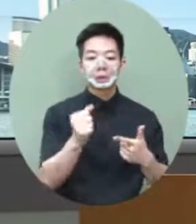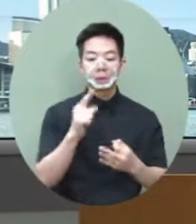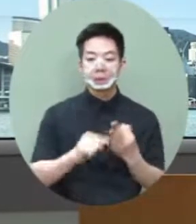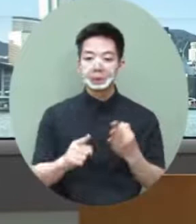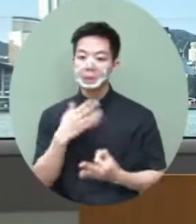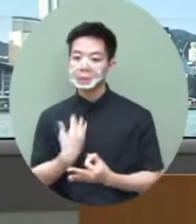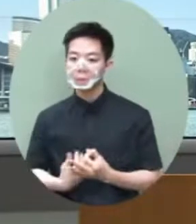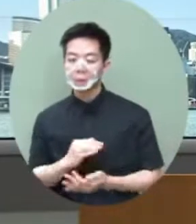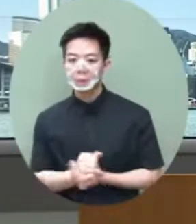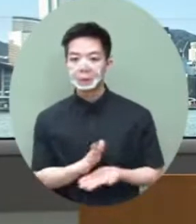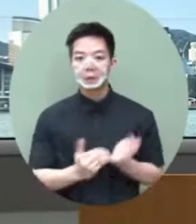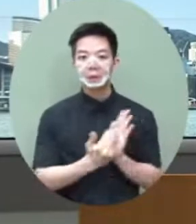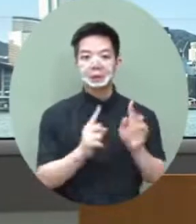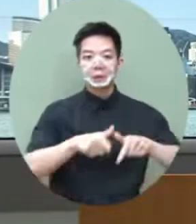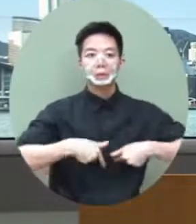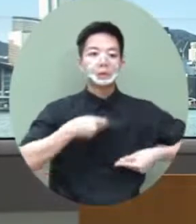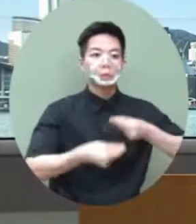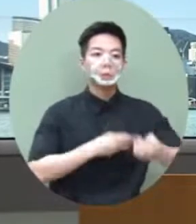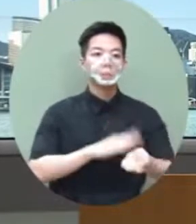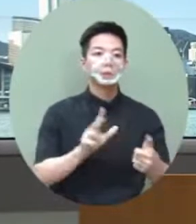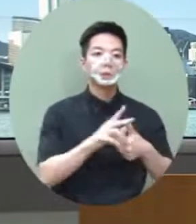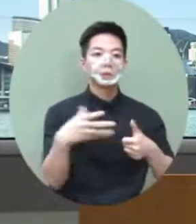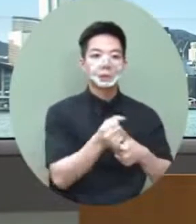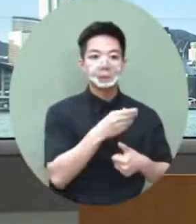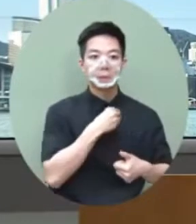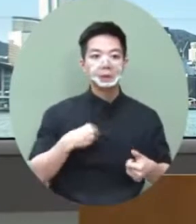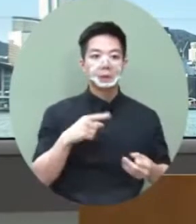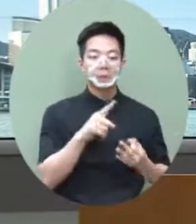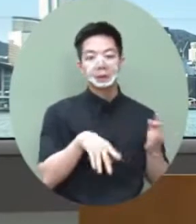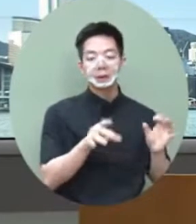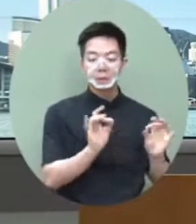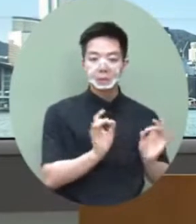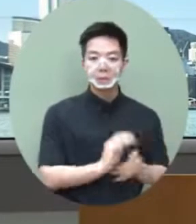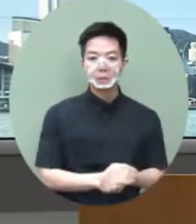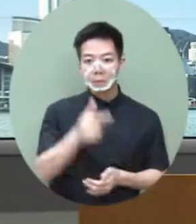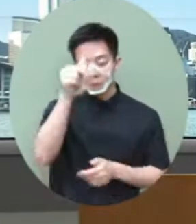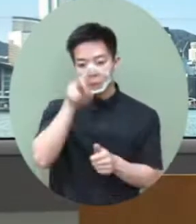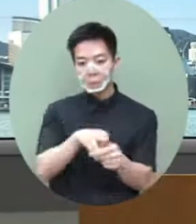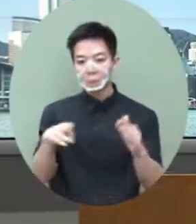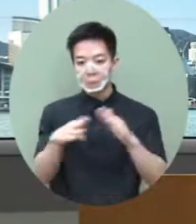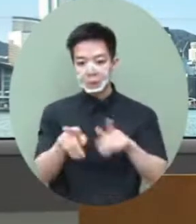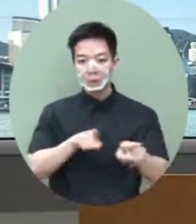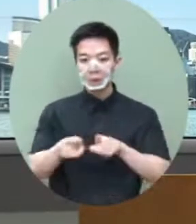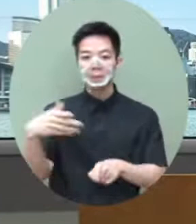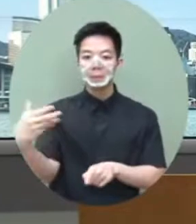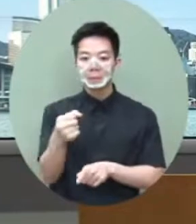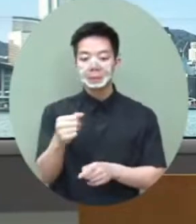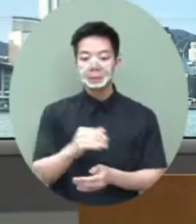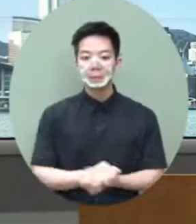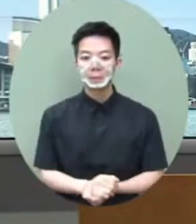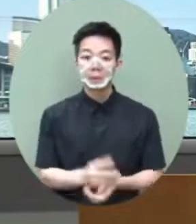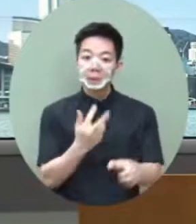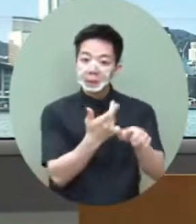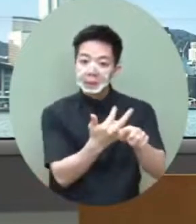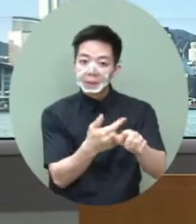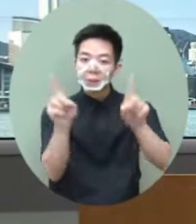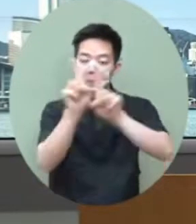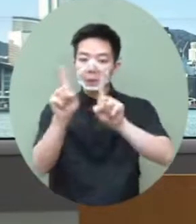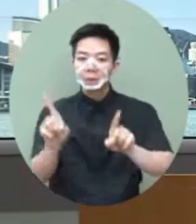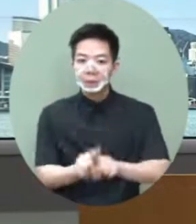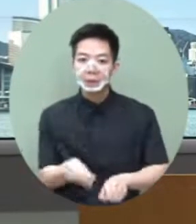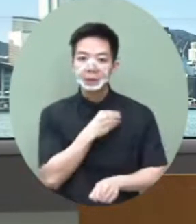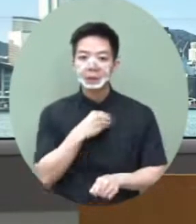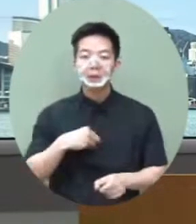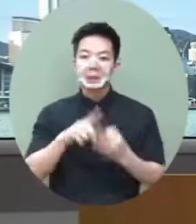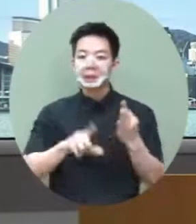for Food and Health, Dr. Choi Tak Yi, Head of Communicable Disease Branch of the Center for Health Protection, Dr.